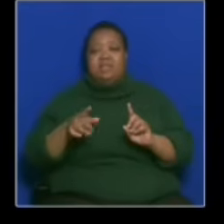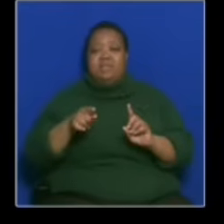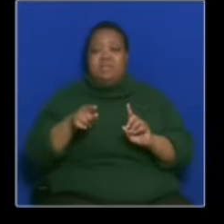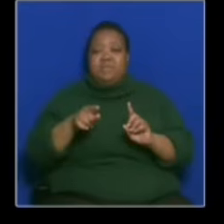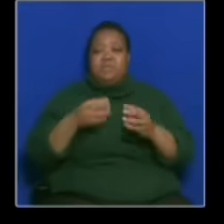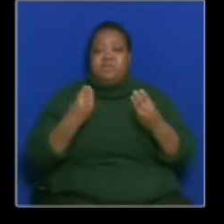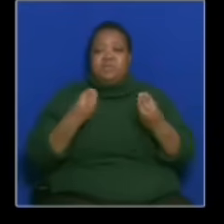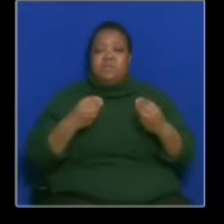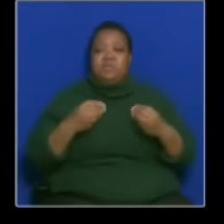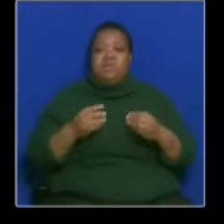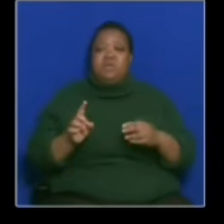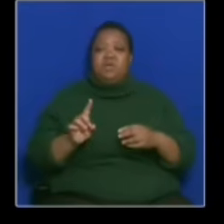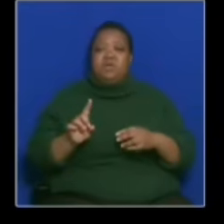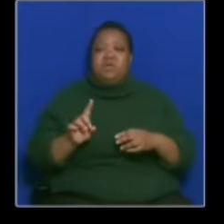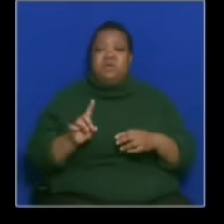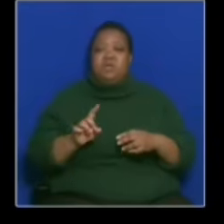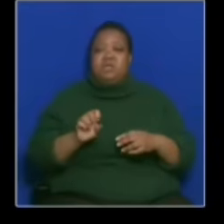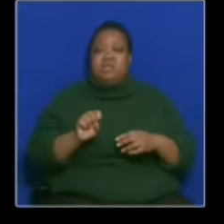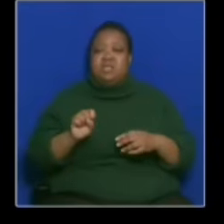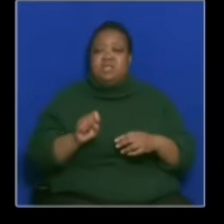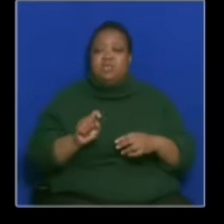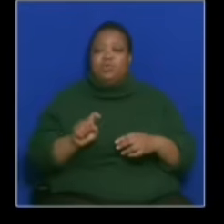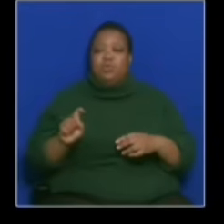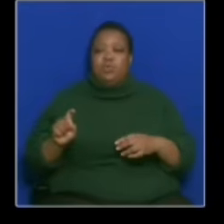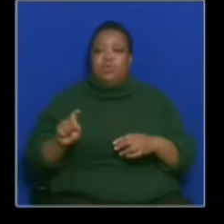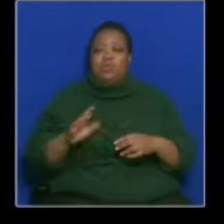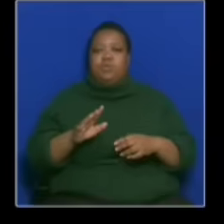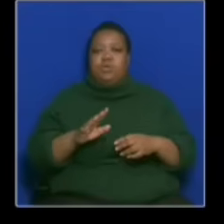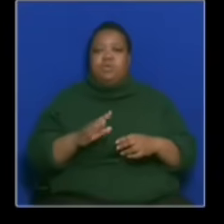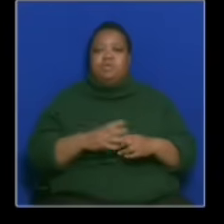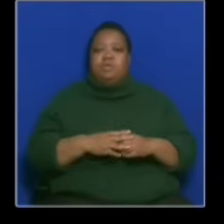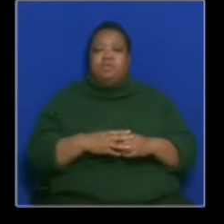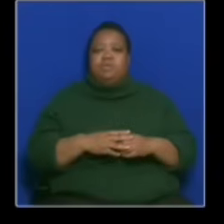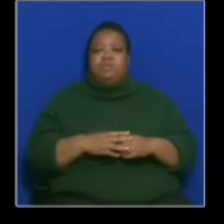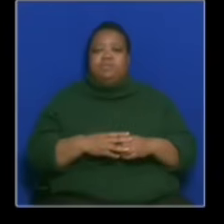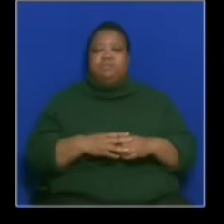S ... there. Govinder's guys must seize it.